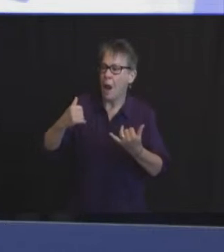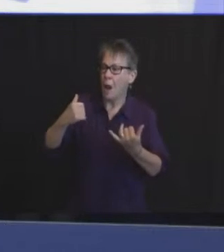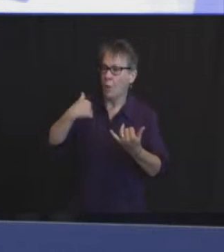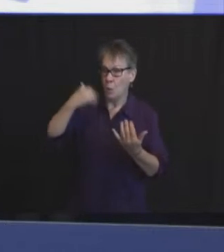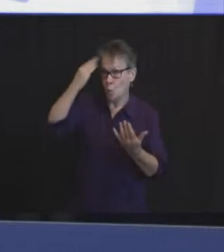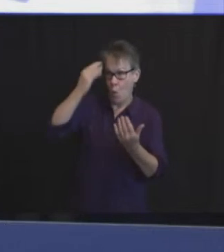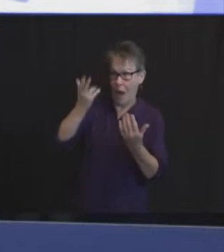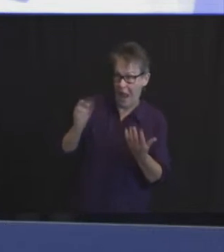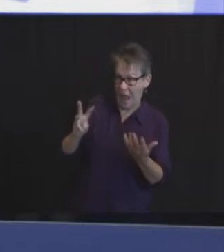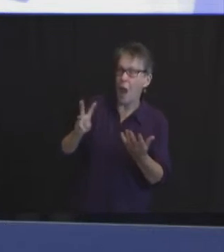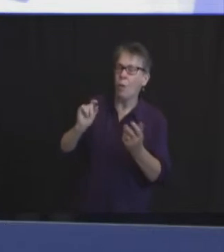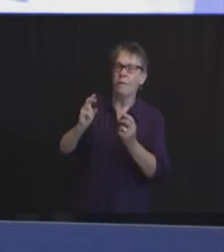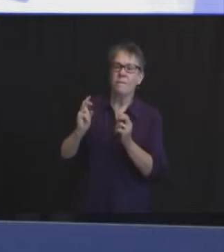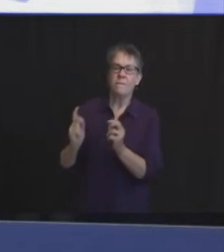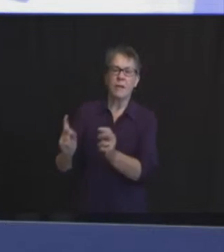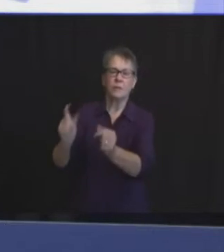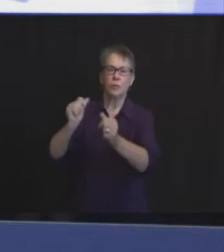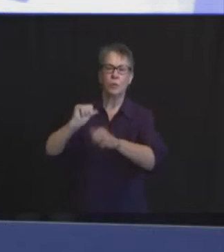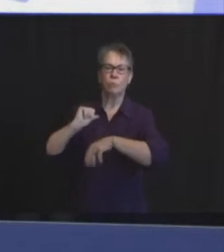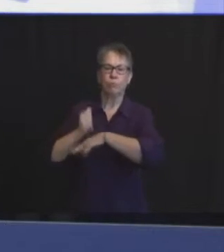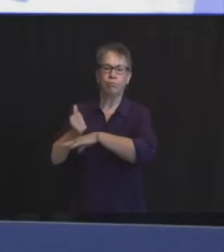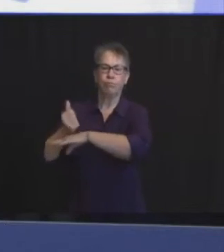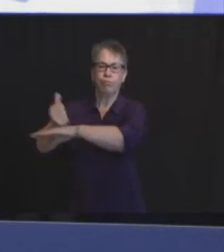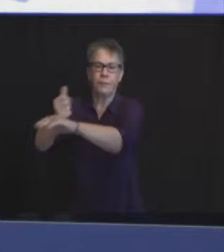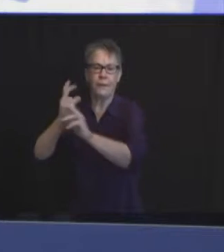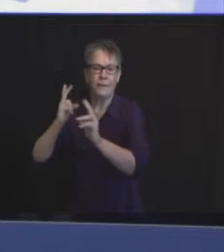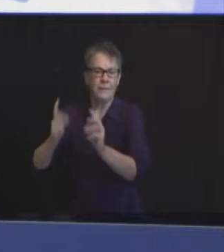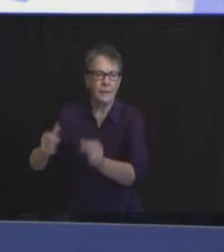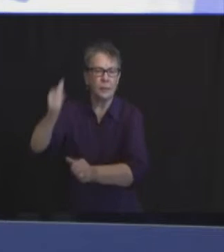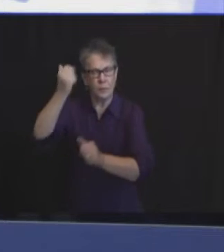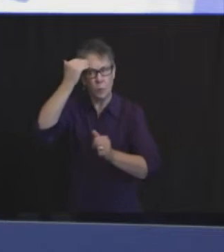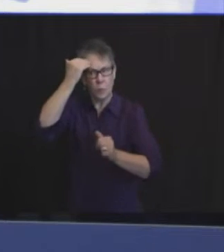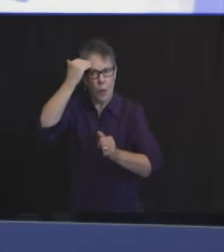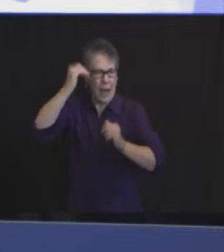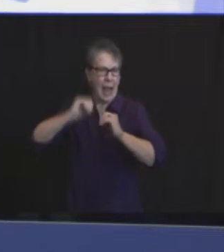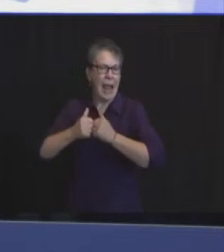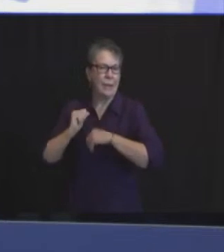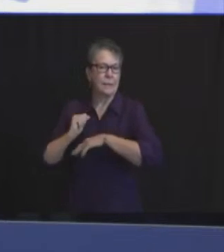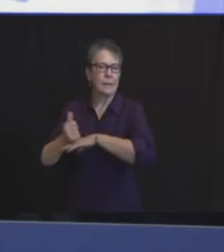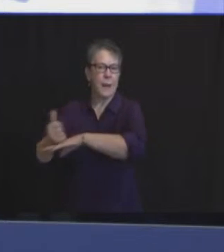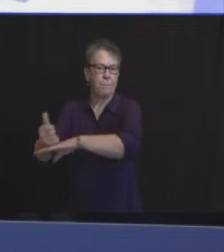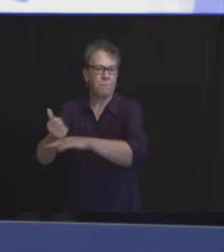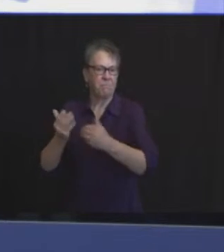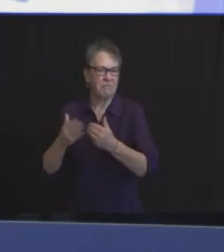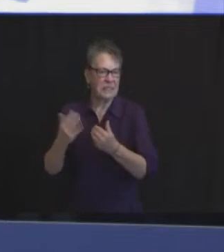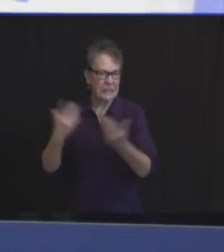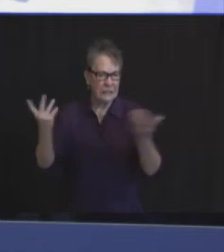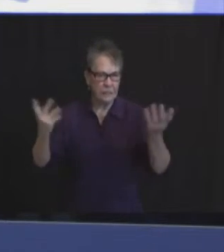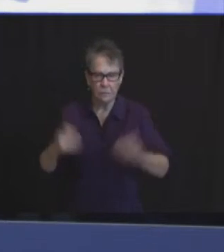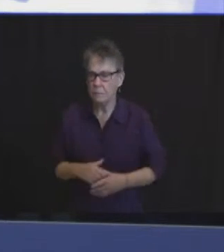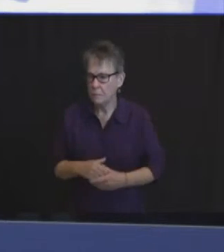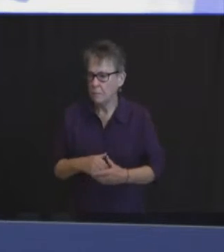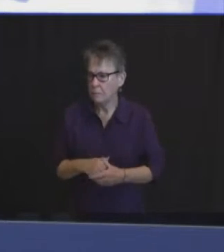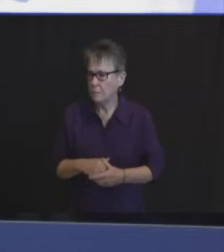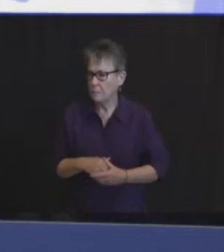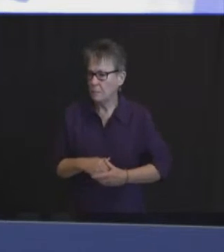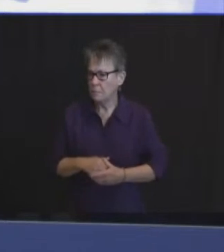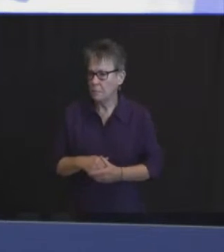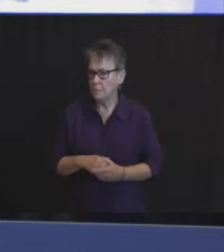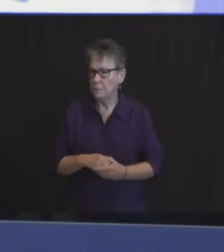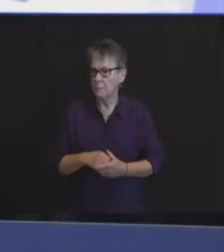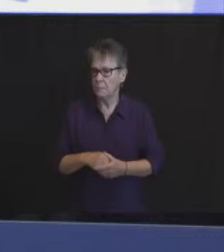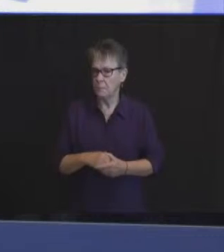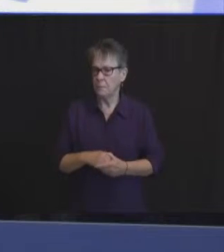is currently greater than the supply, we are vaccinating only healthcare workers in the 1A